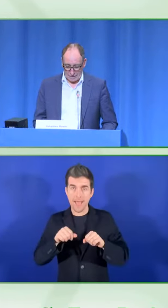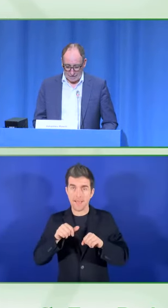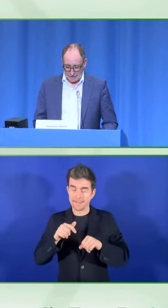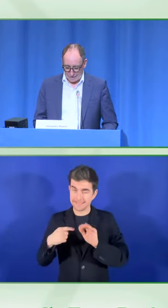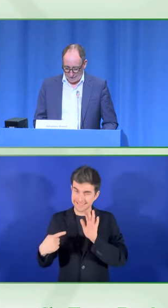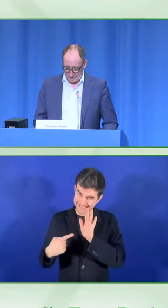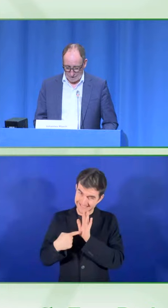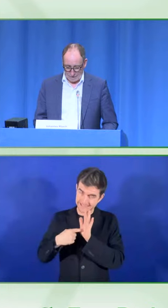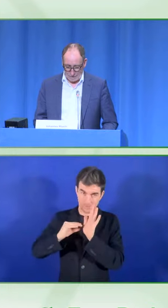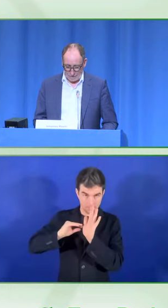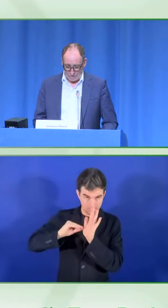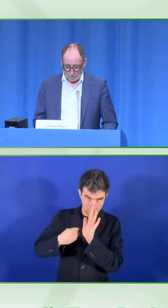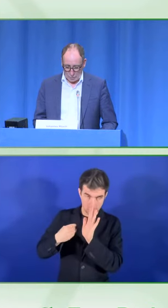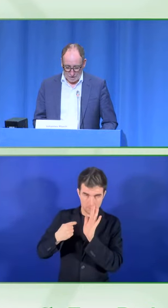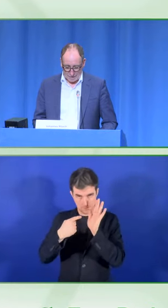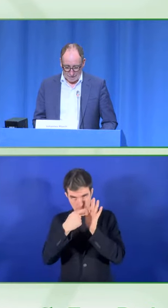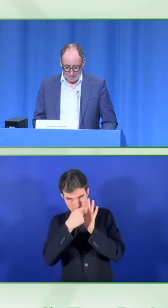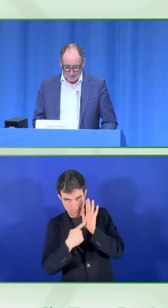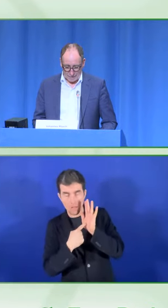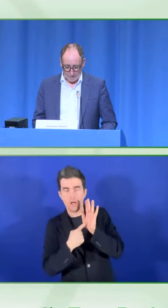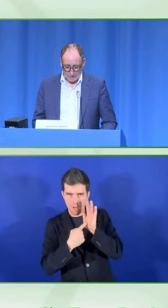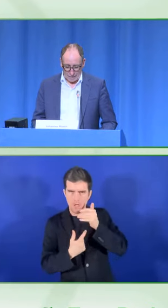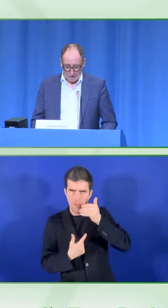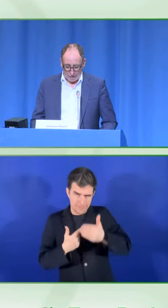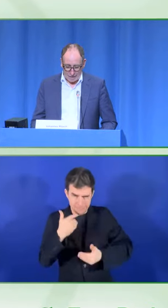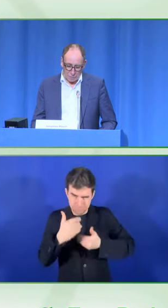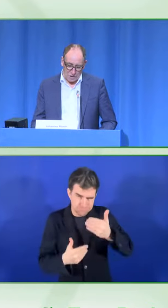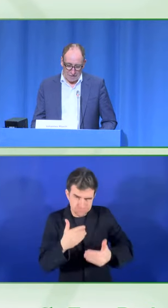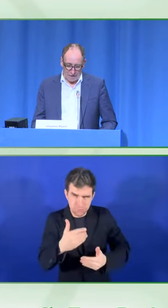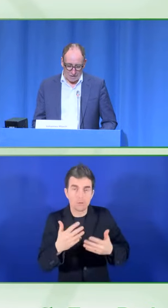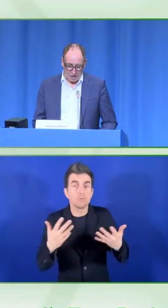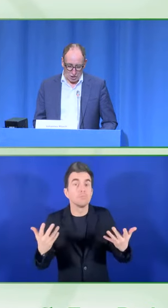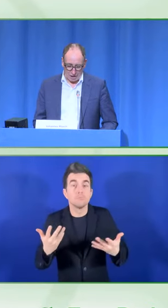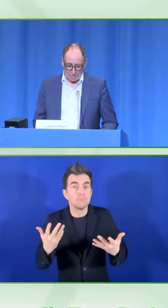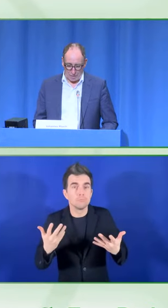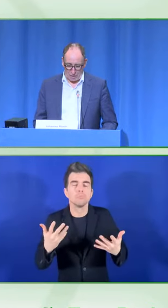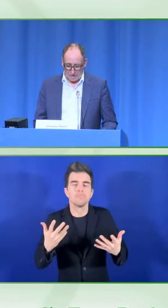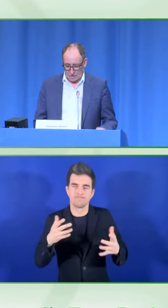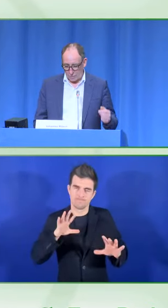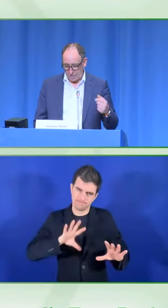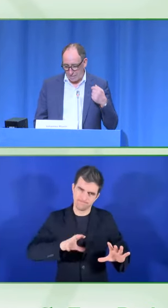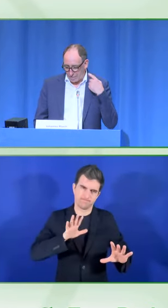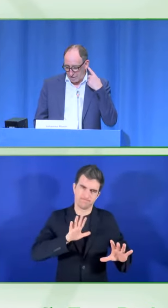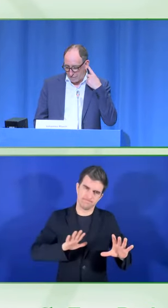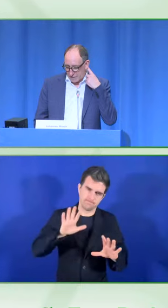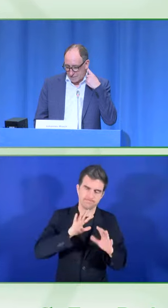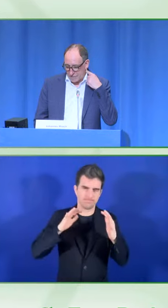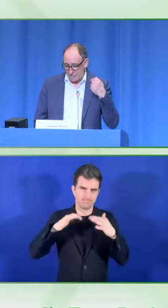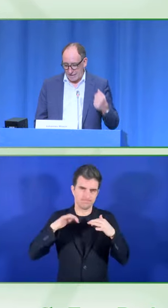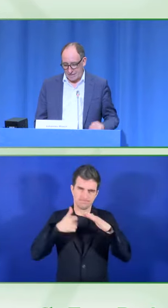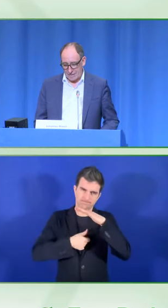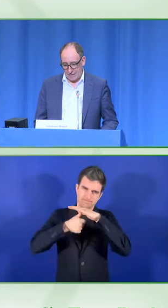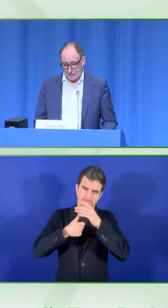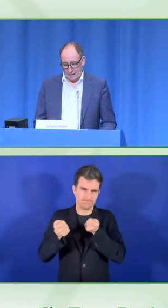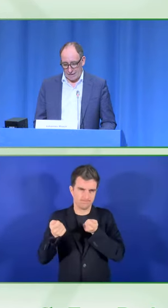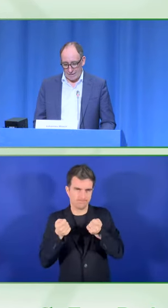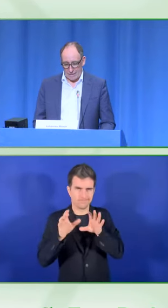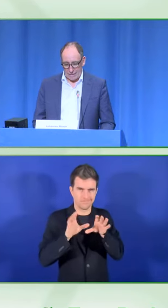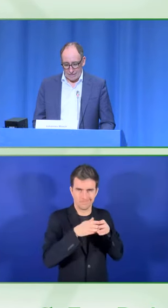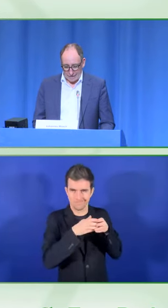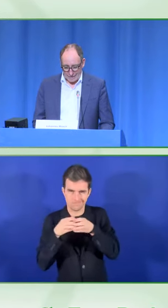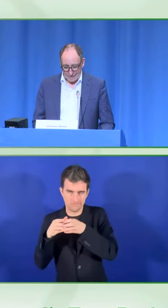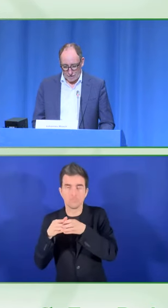participate in this process. Inclusive education and employment of people with disabilities